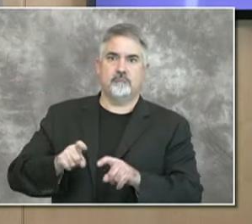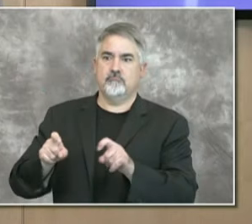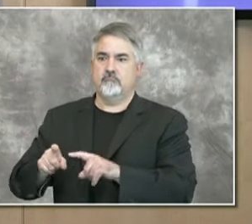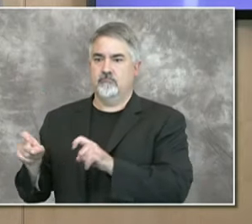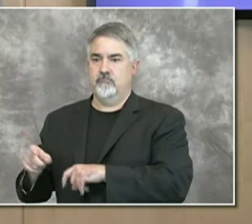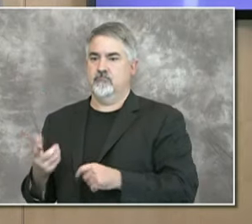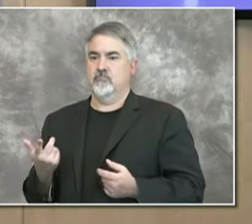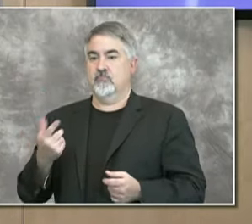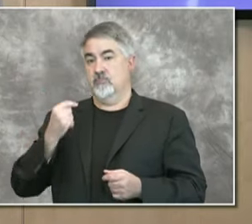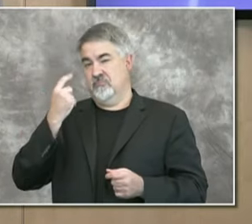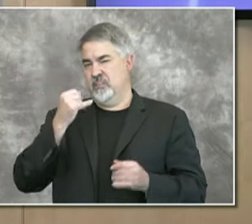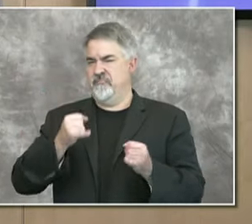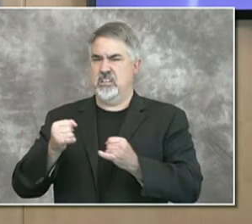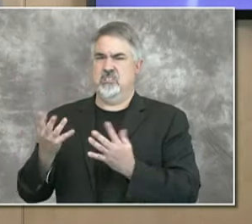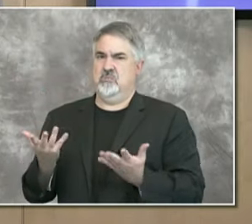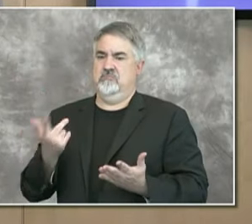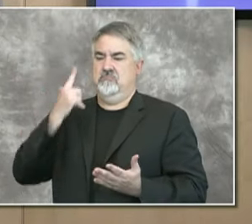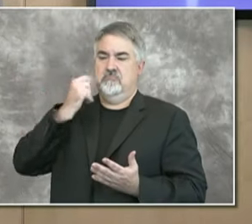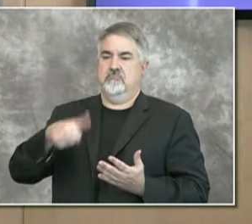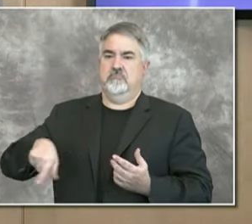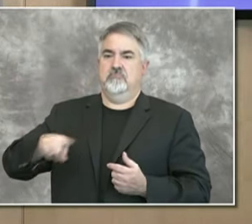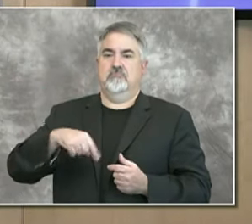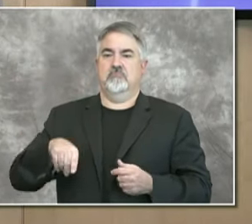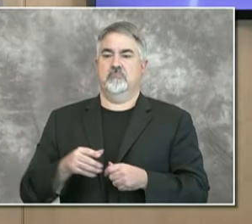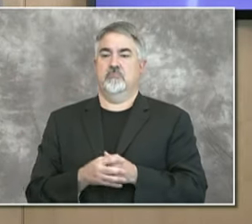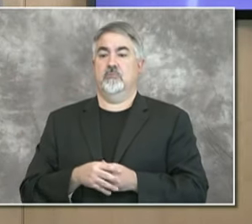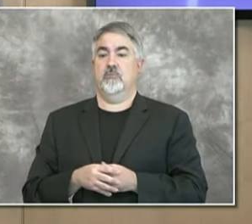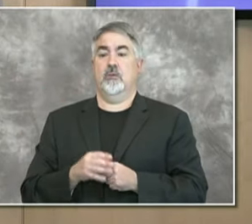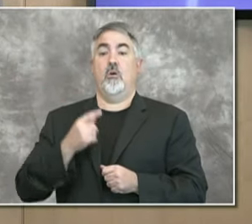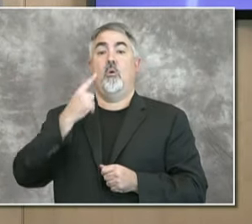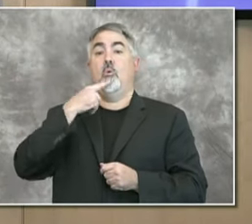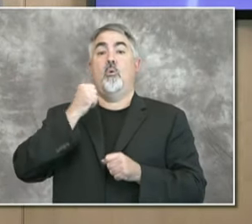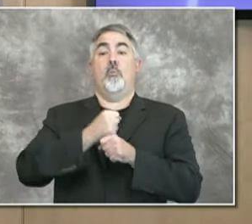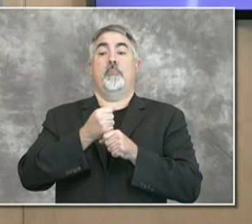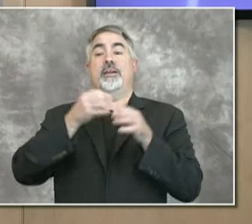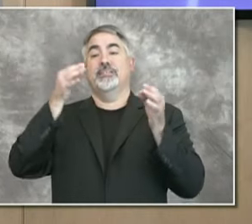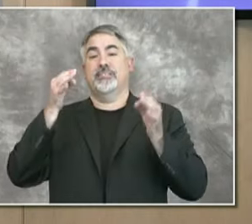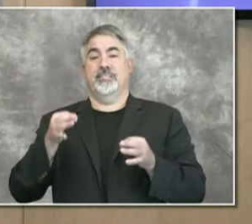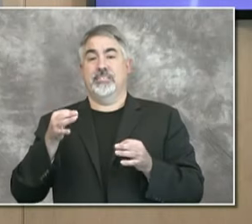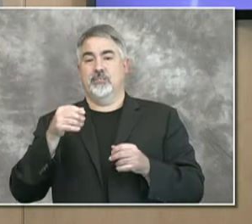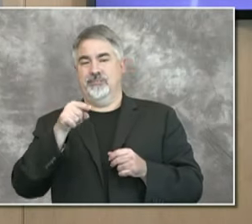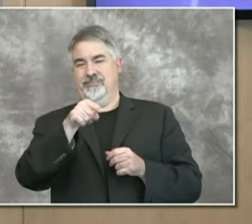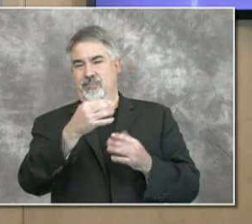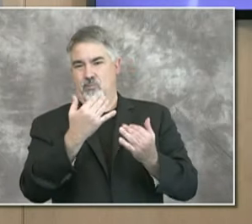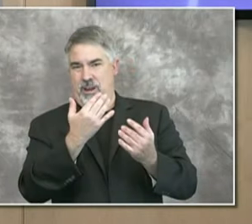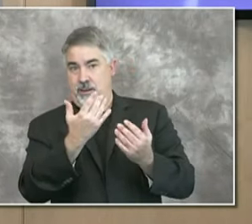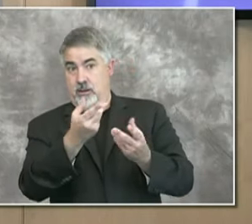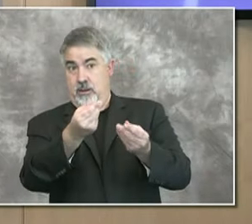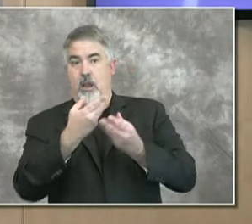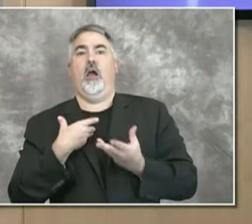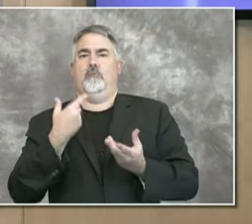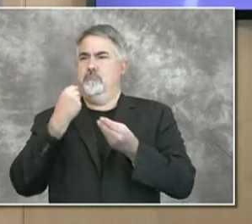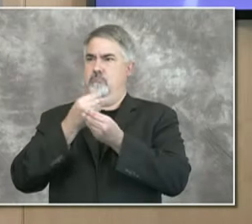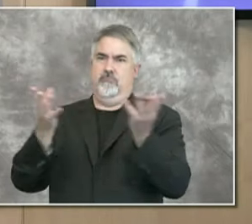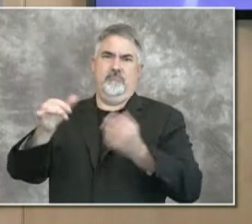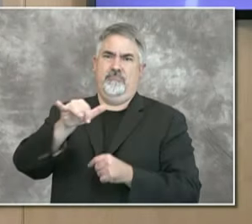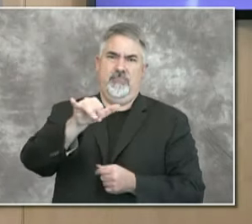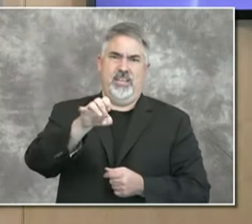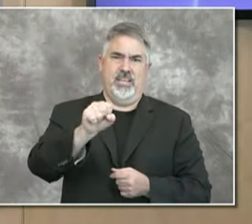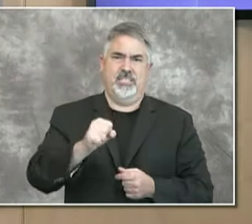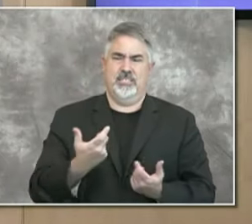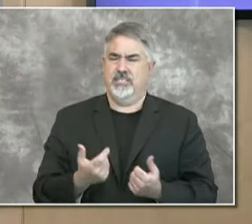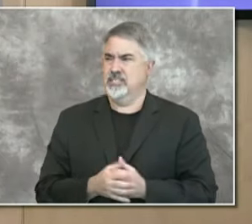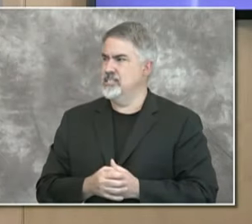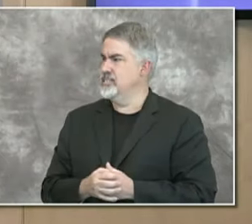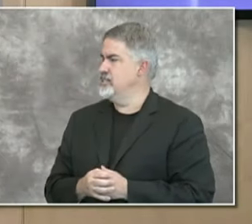the institution making them aware of that opportunity is certainly something we can coordinate on a regional basis. Thank you.